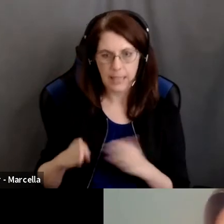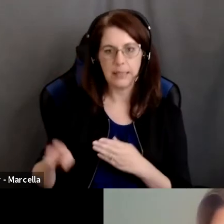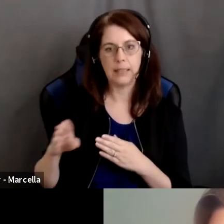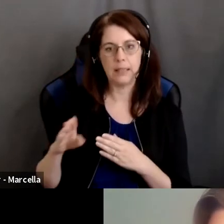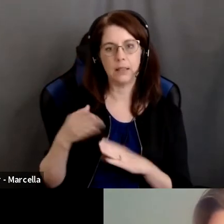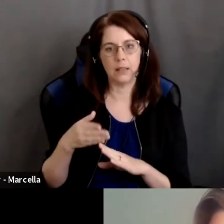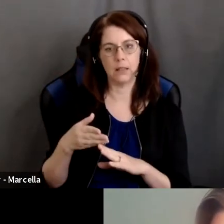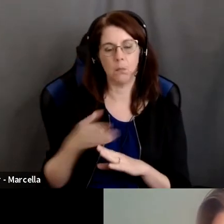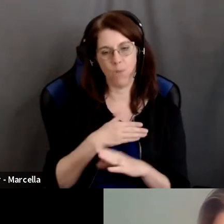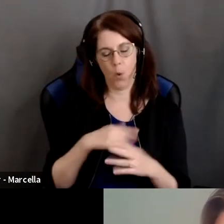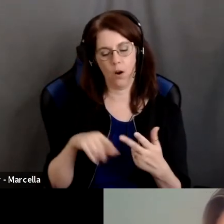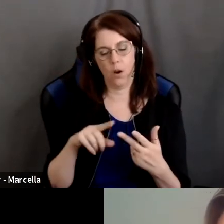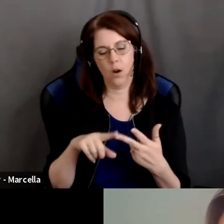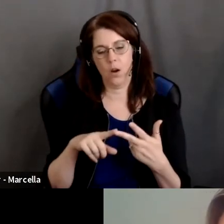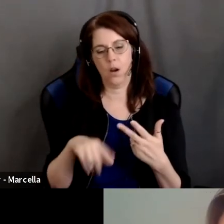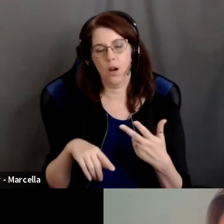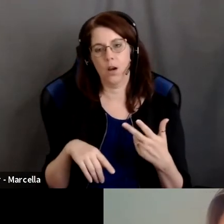preparation stages,